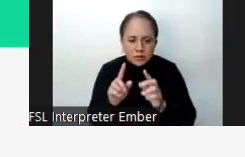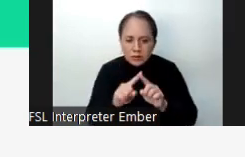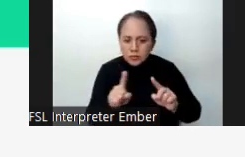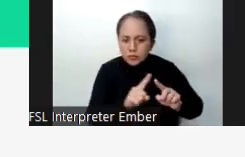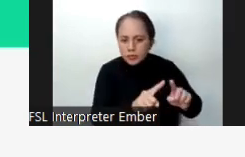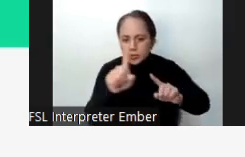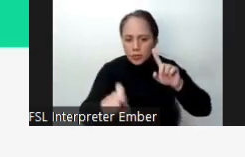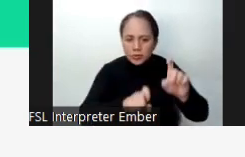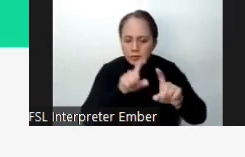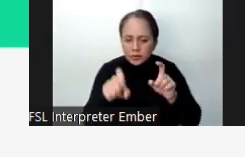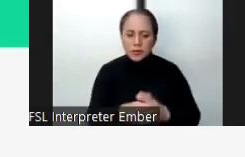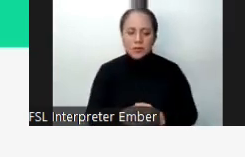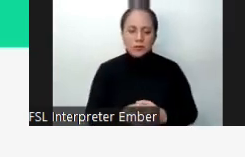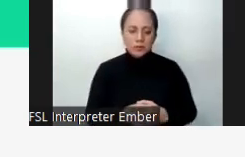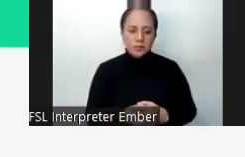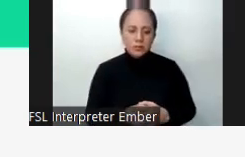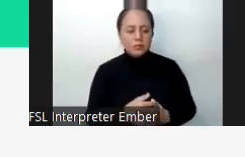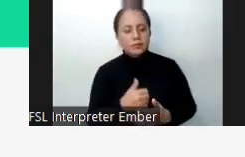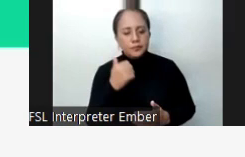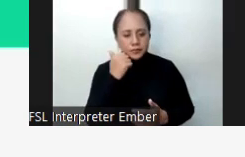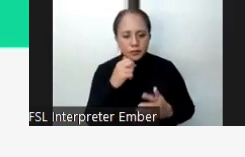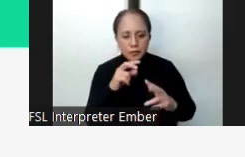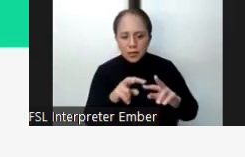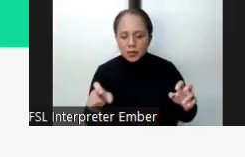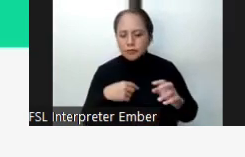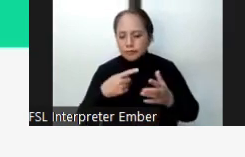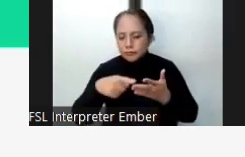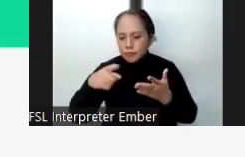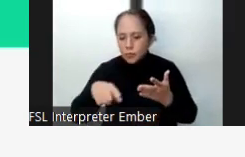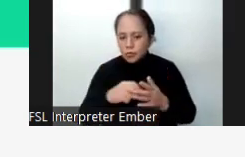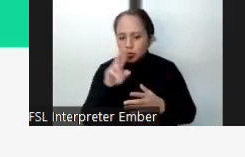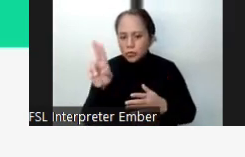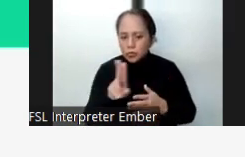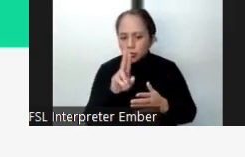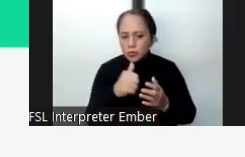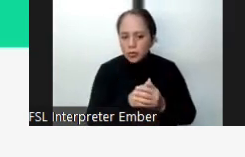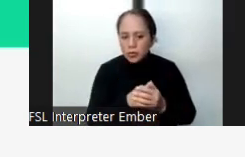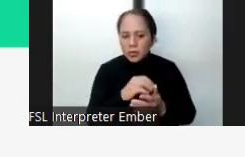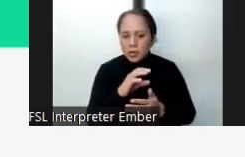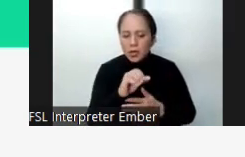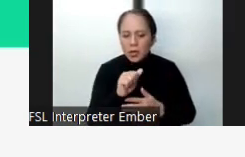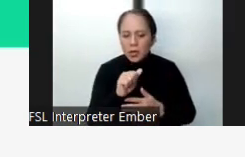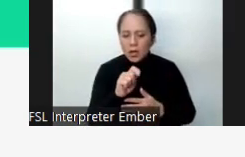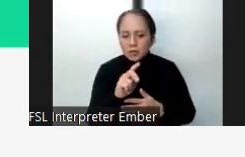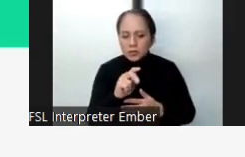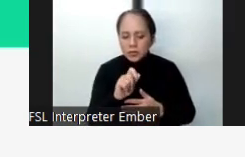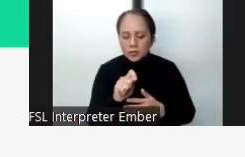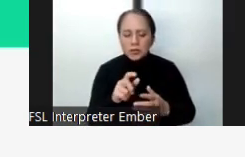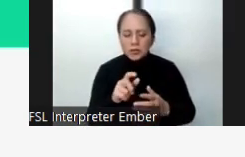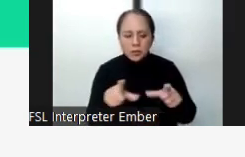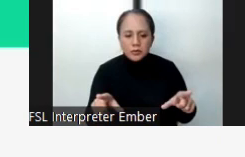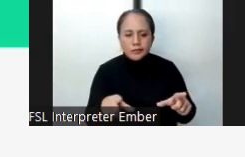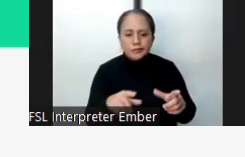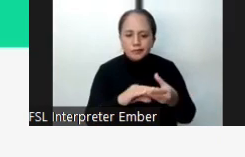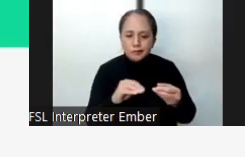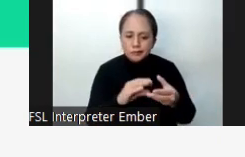of questions. Other studies also investigated the use of abstract language, narrative